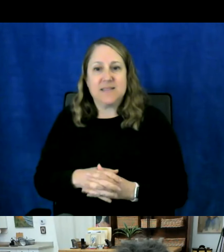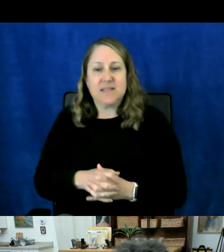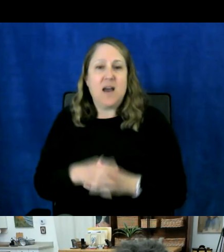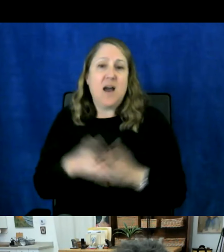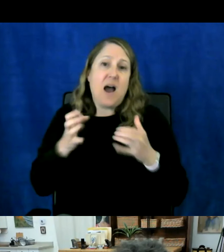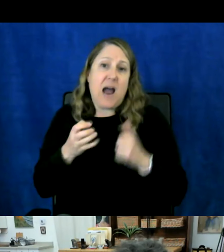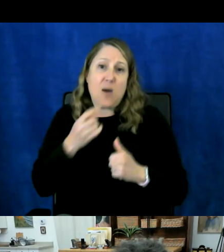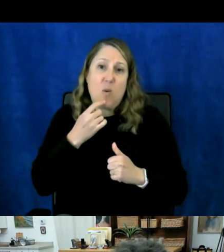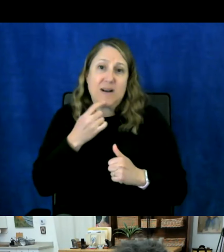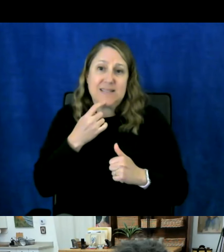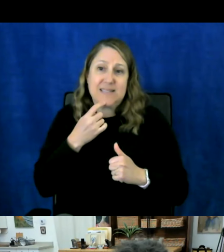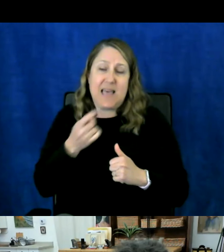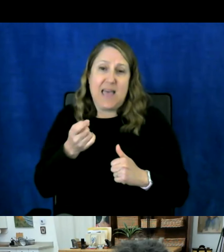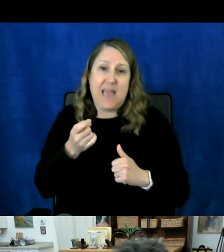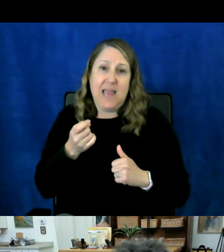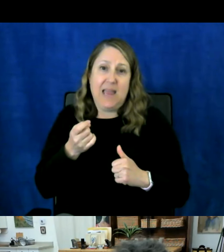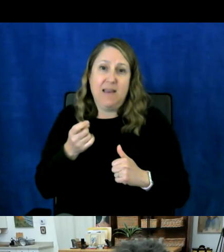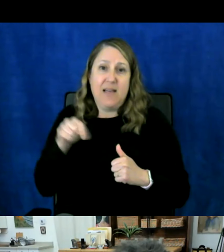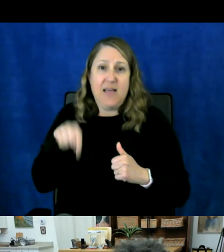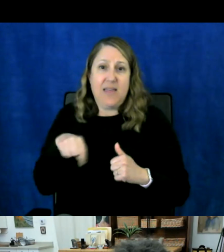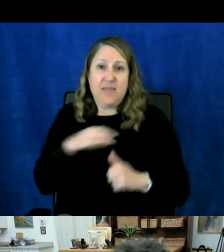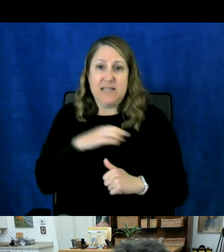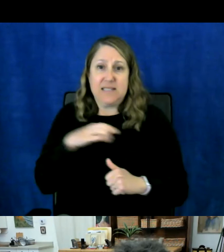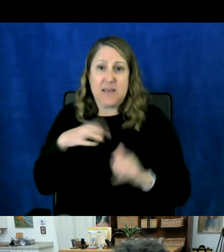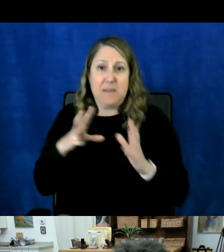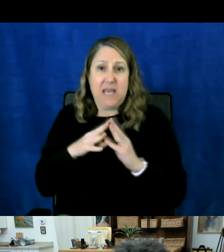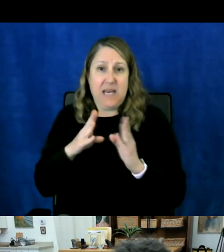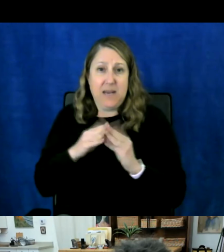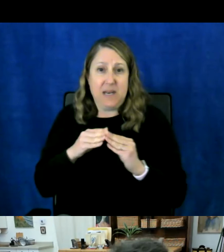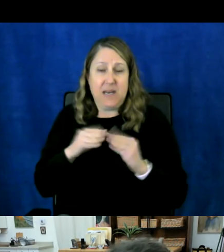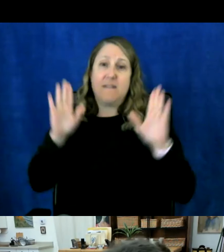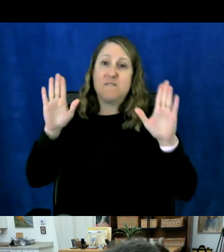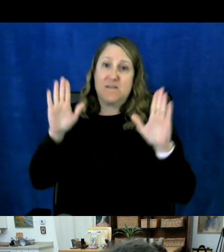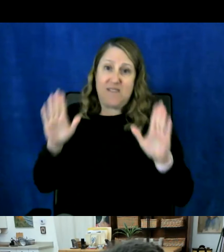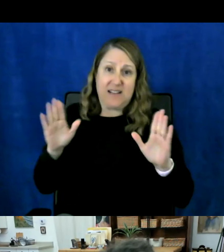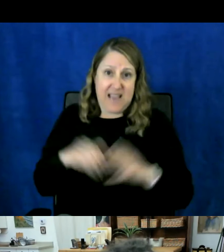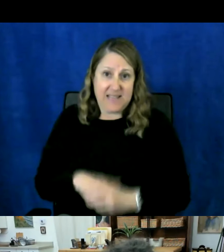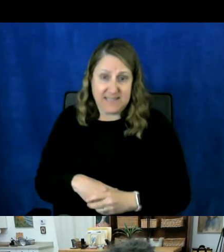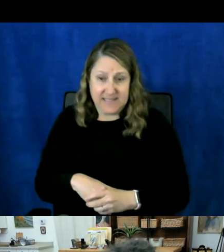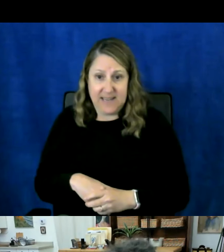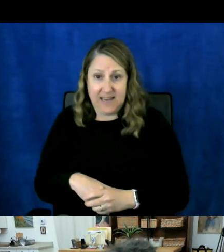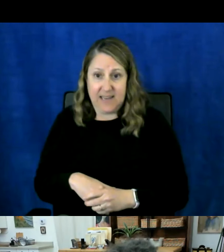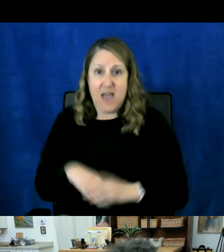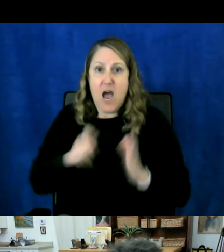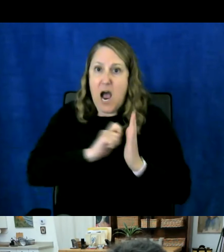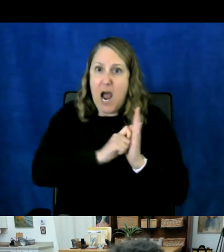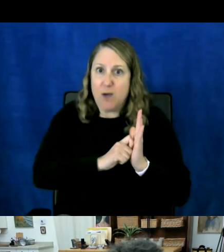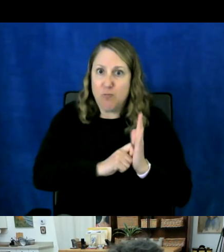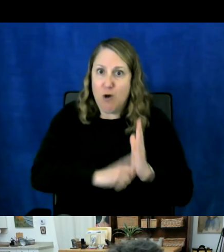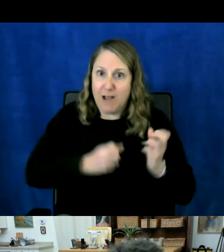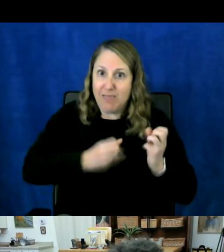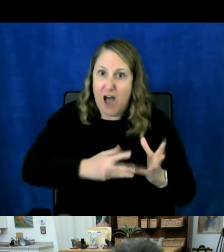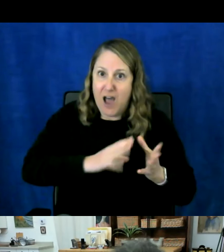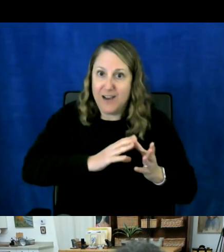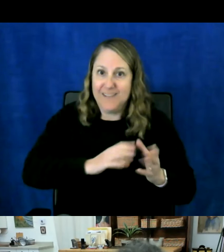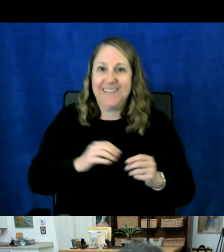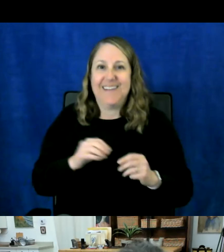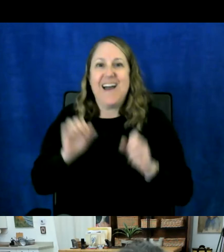that this committee meeting was fantastic. I took extensive notes and I could have said a lot